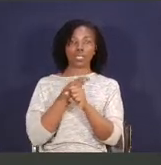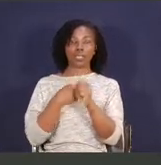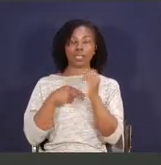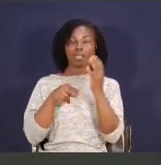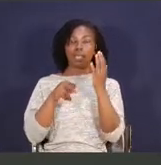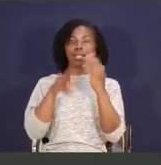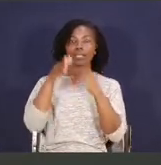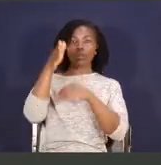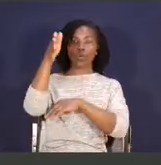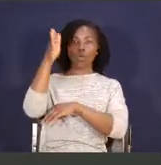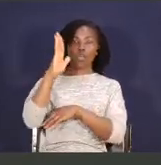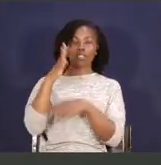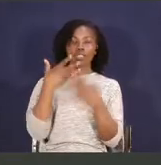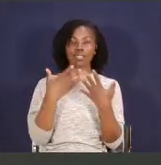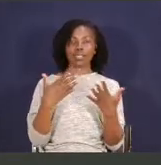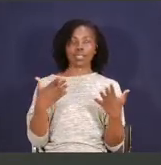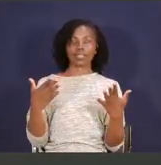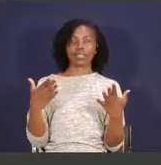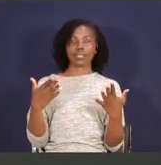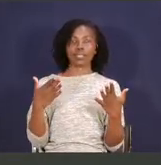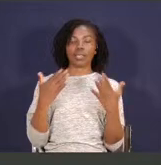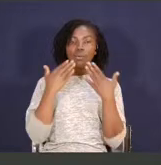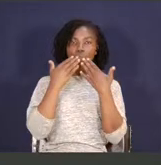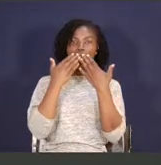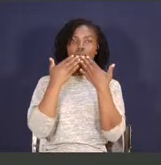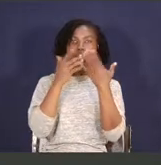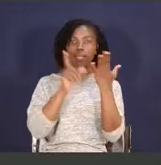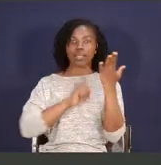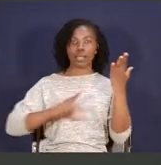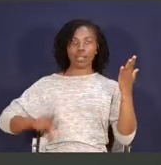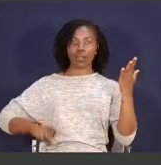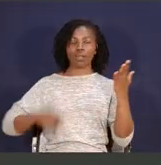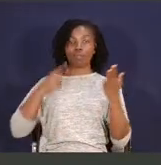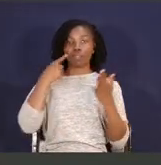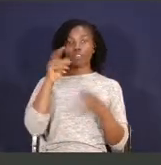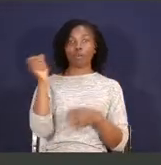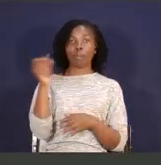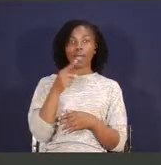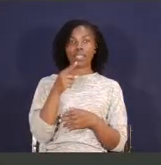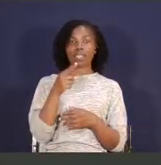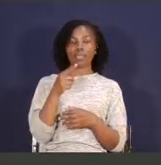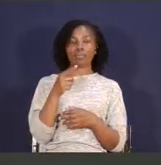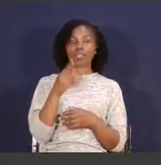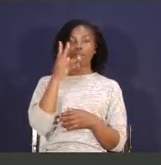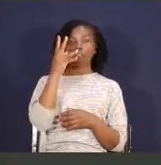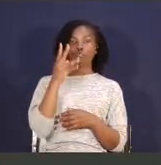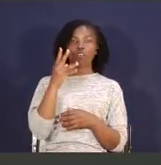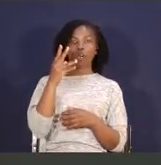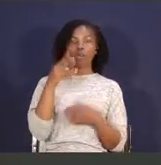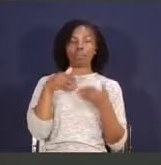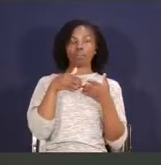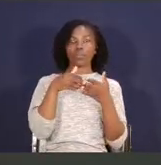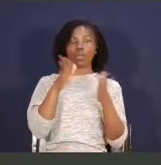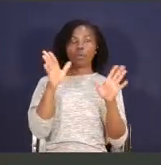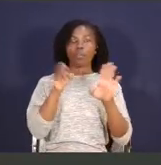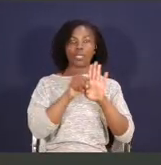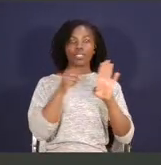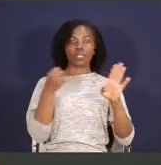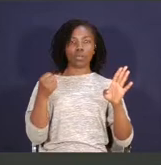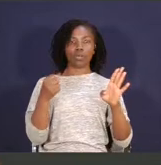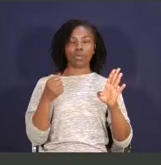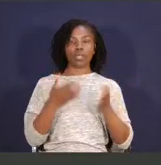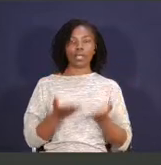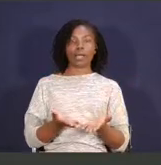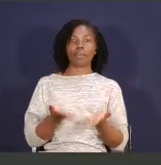the glory of his name. We thank the Lord for this month's theme being the open door generosity, uplifted kingdom